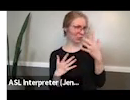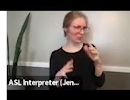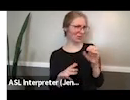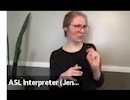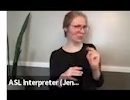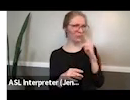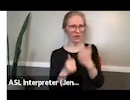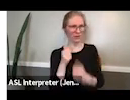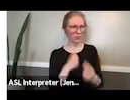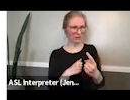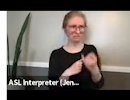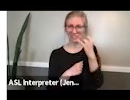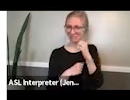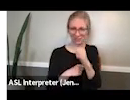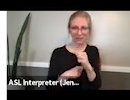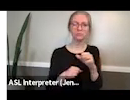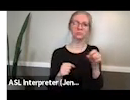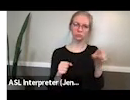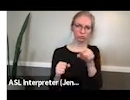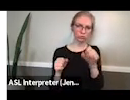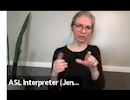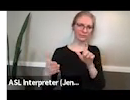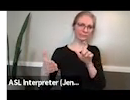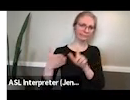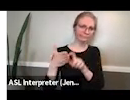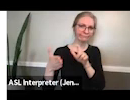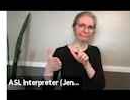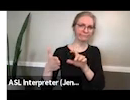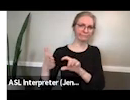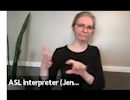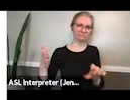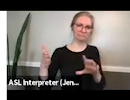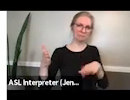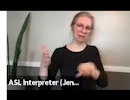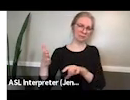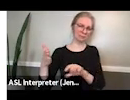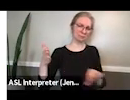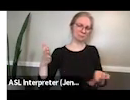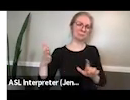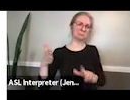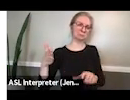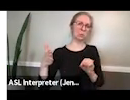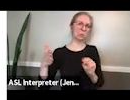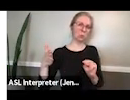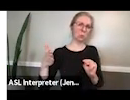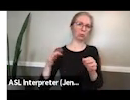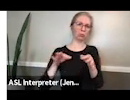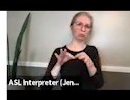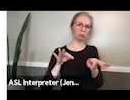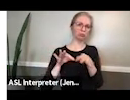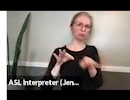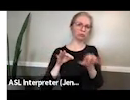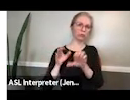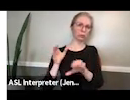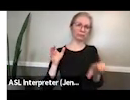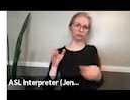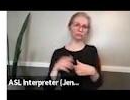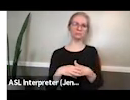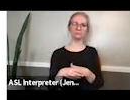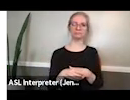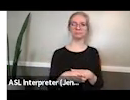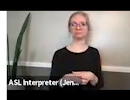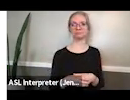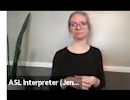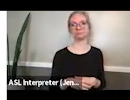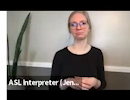everyone, but if not, you can check at the toolbar at the bottom of the screen and turn them on in the captioning button.